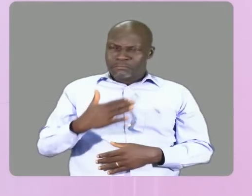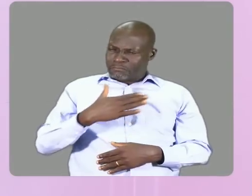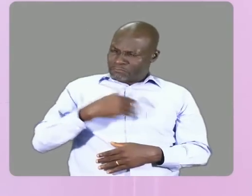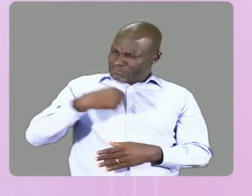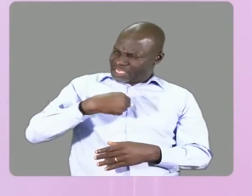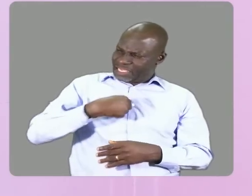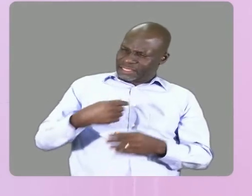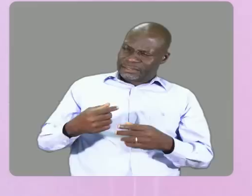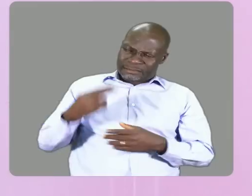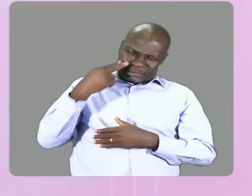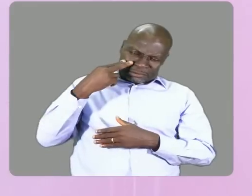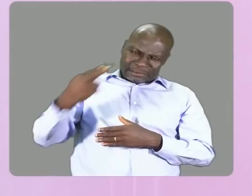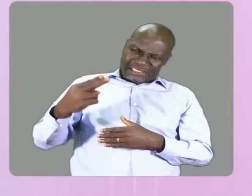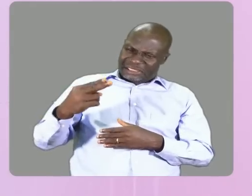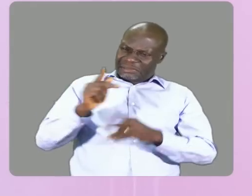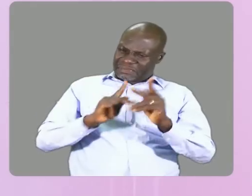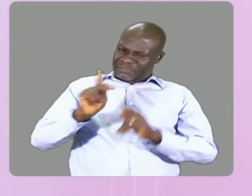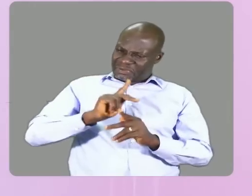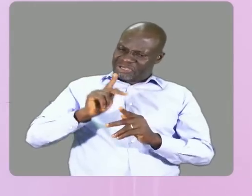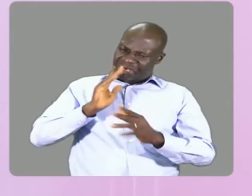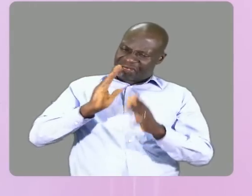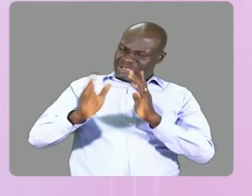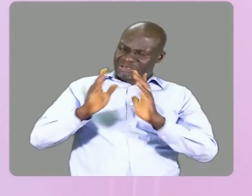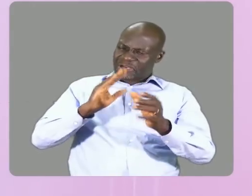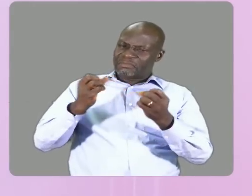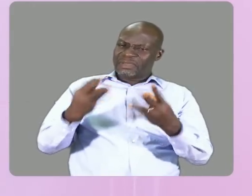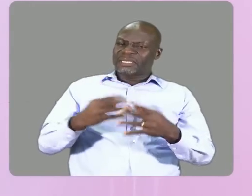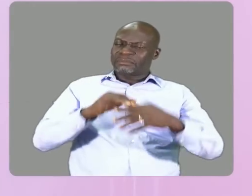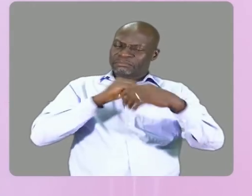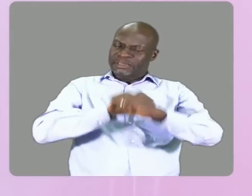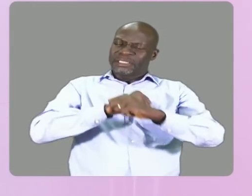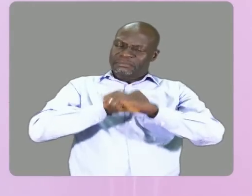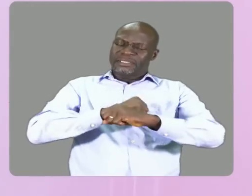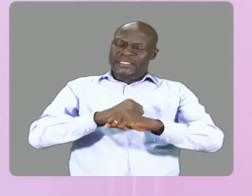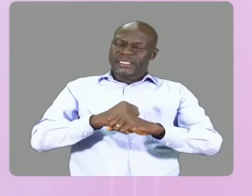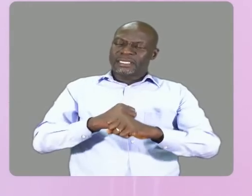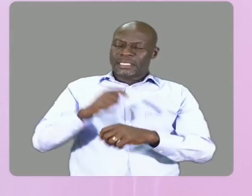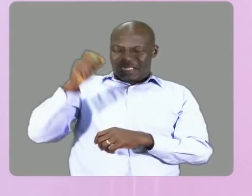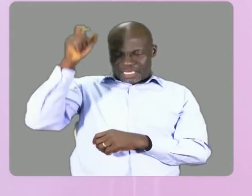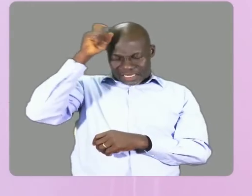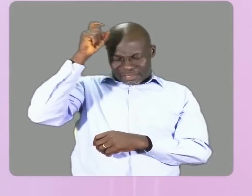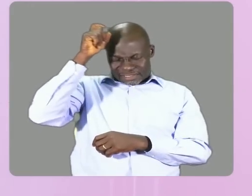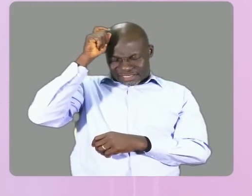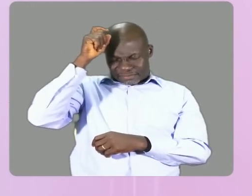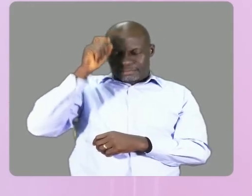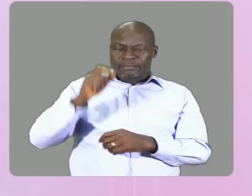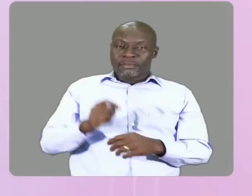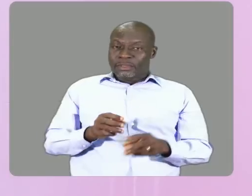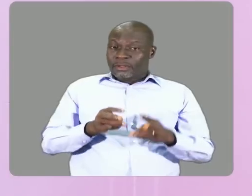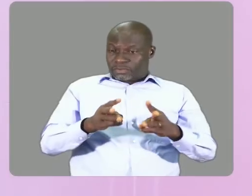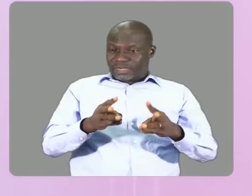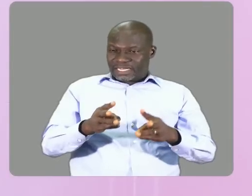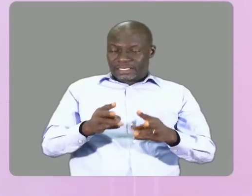se omo eyobo ahobanbo ahobanbo ahobanbo enyina no eye sabe obonsam ekwan no ana